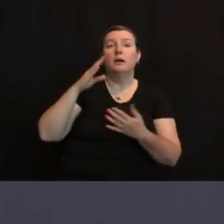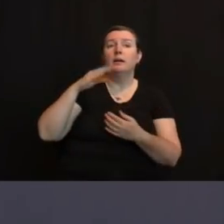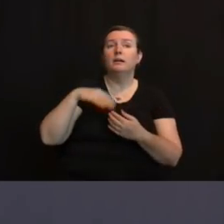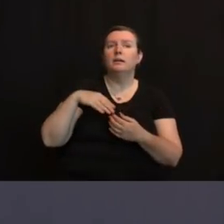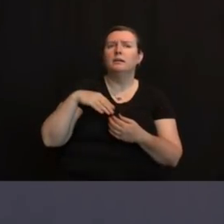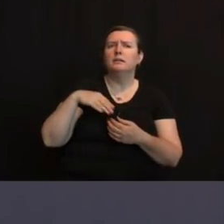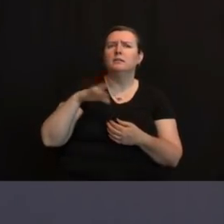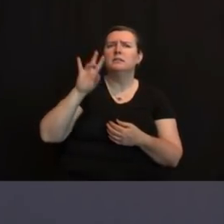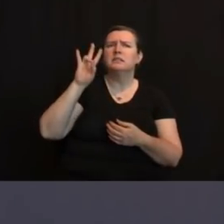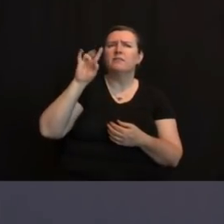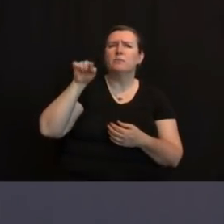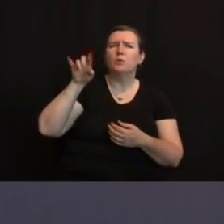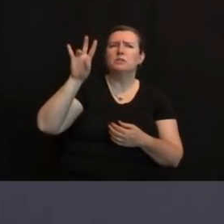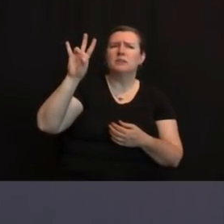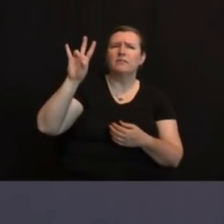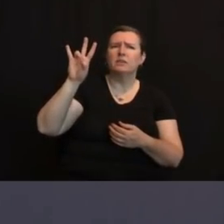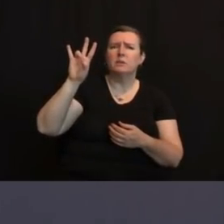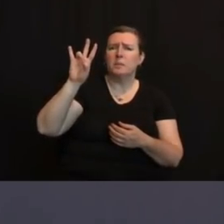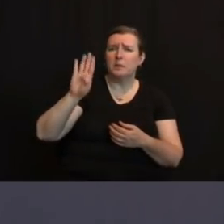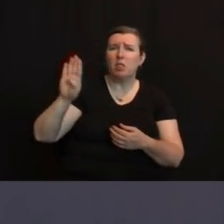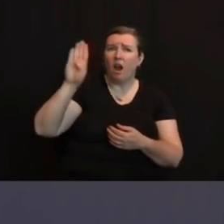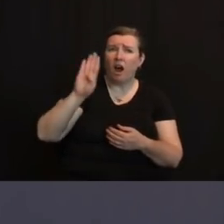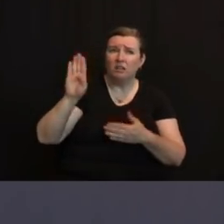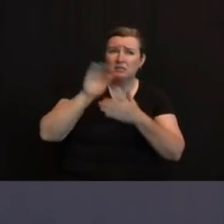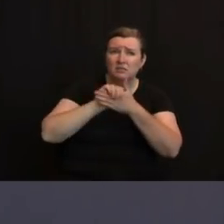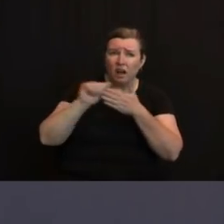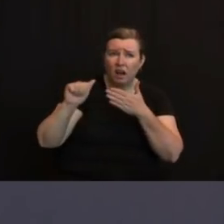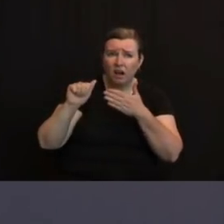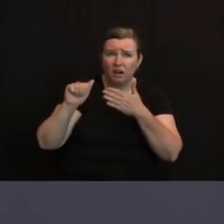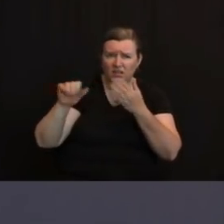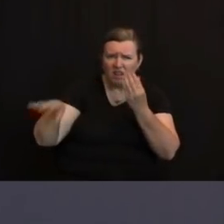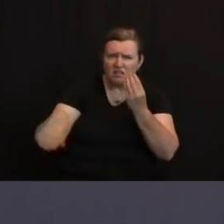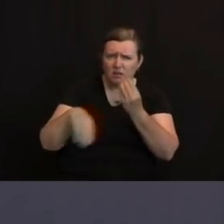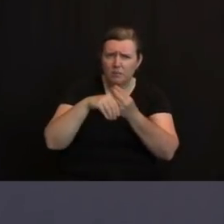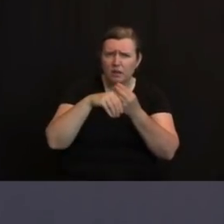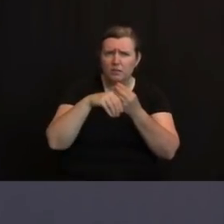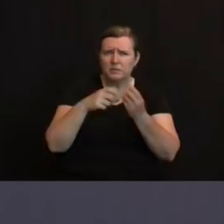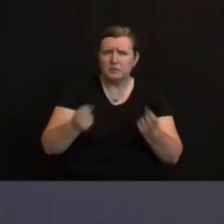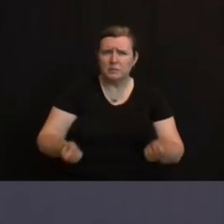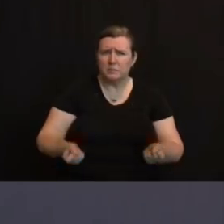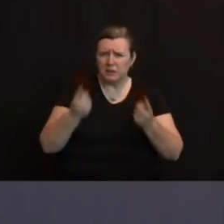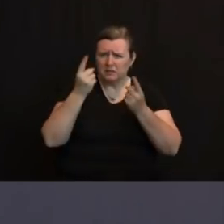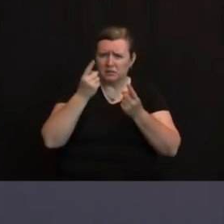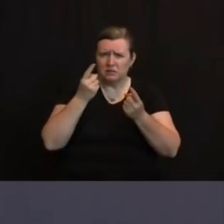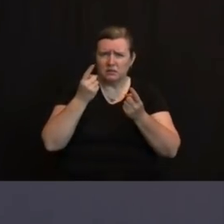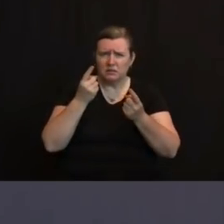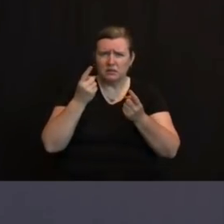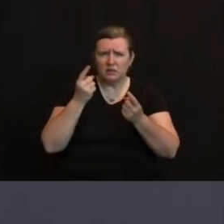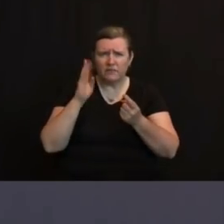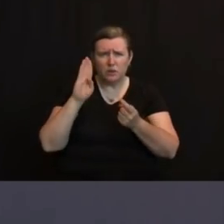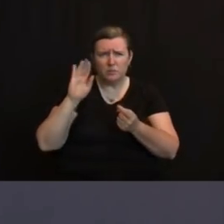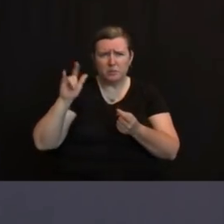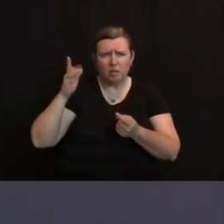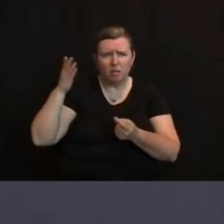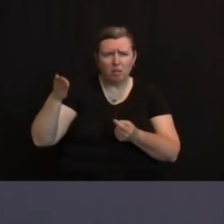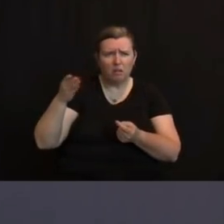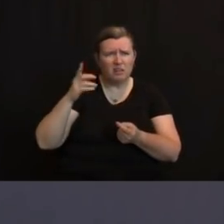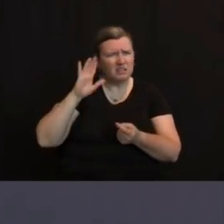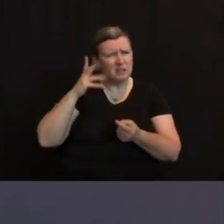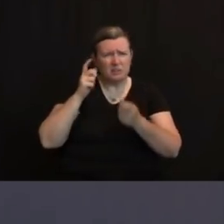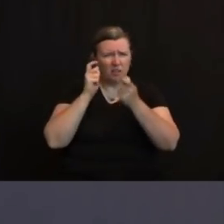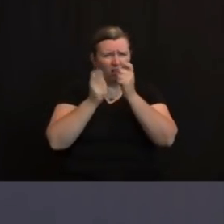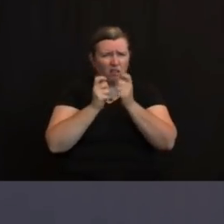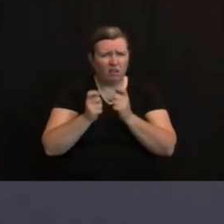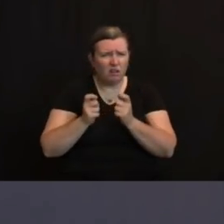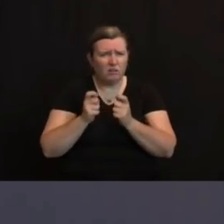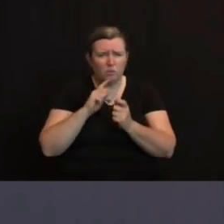$7.7 billion supplemental spending bill that was introduced in both houses of the legislature, it appears to only have modest changes compared to the 3-month